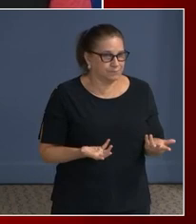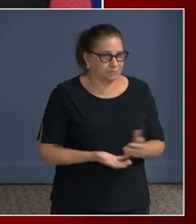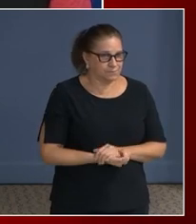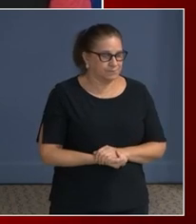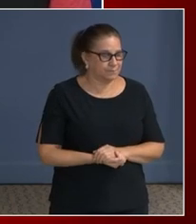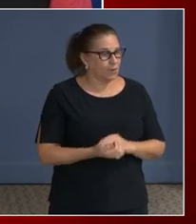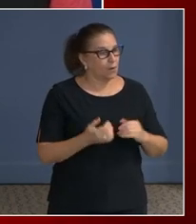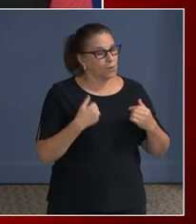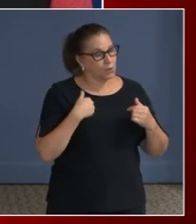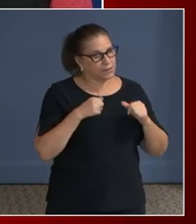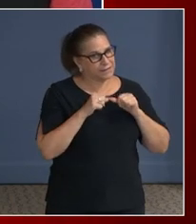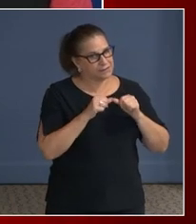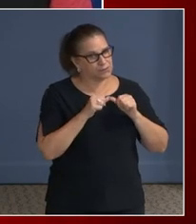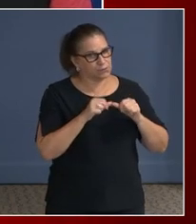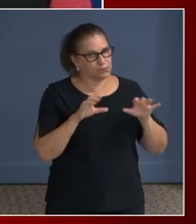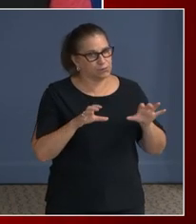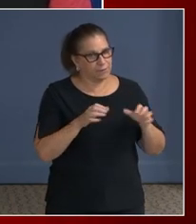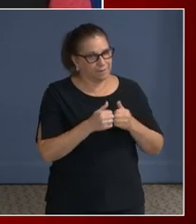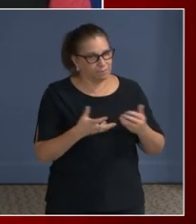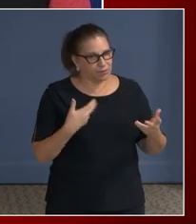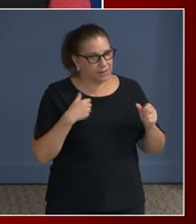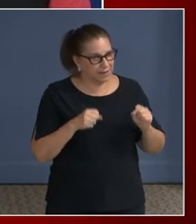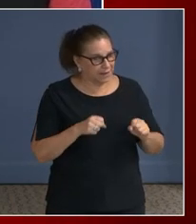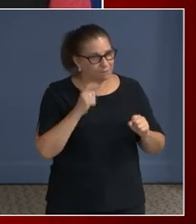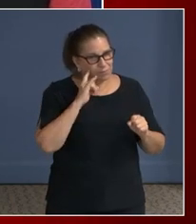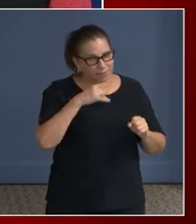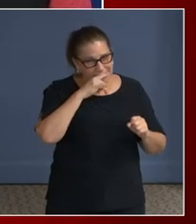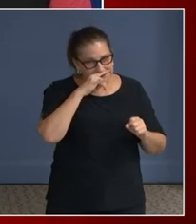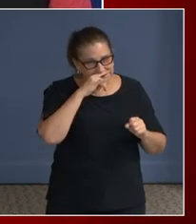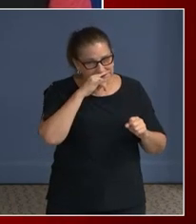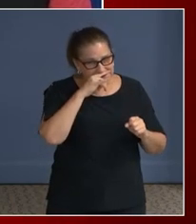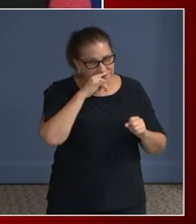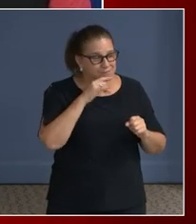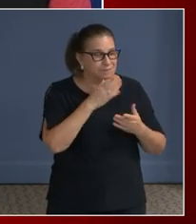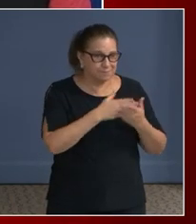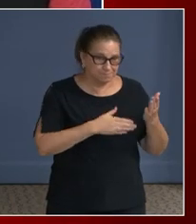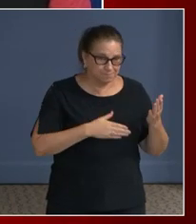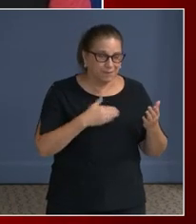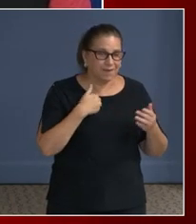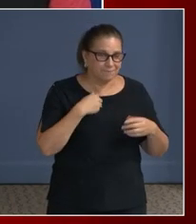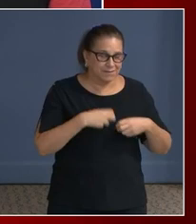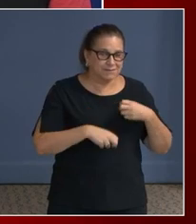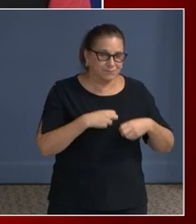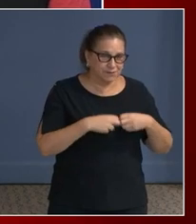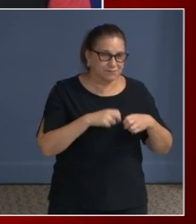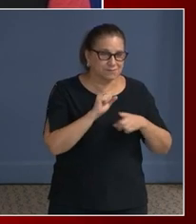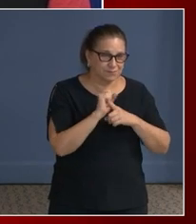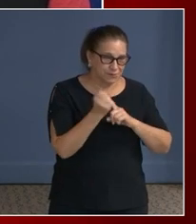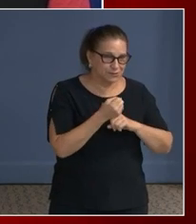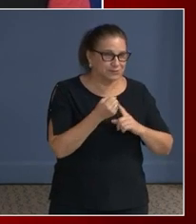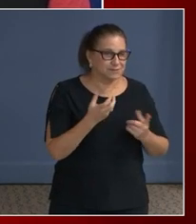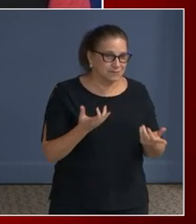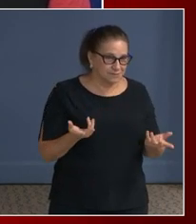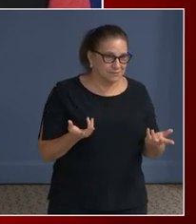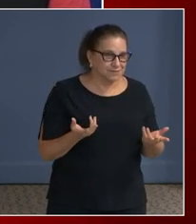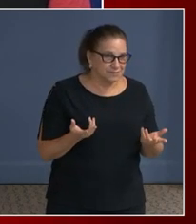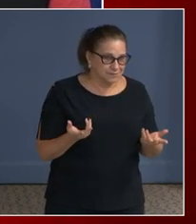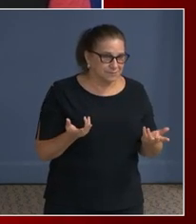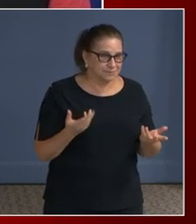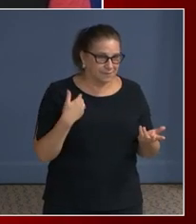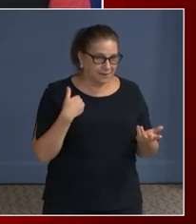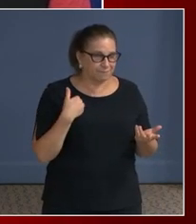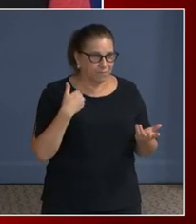given that they're in an especially difficult situation because they're in a congregate setting. And we know that